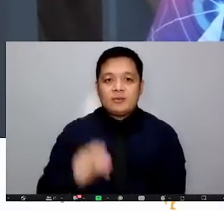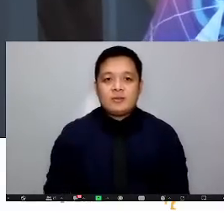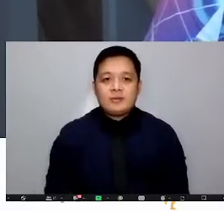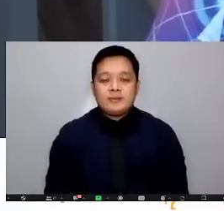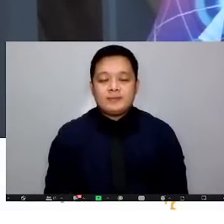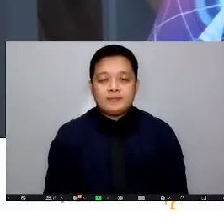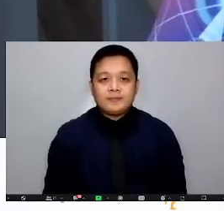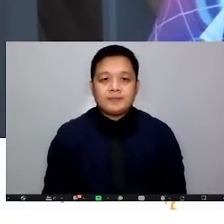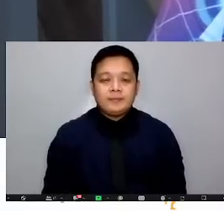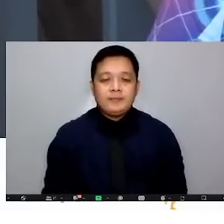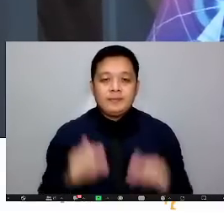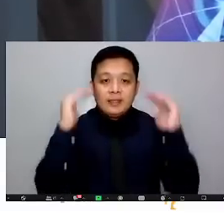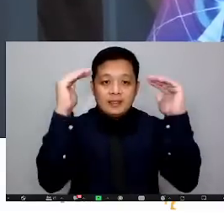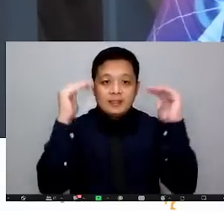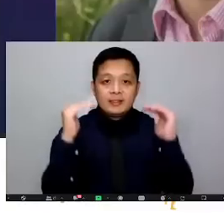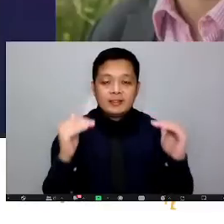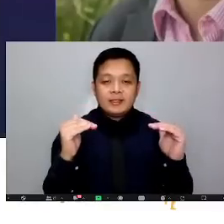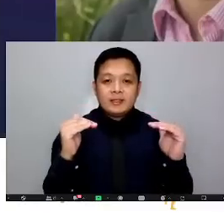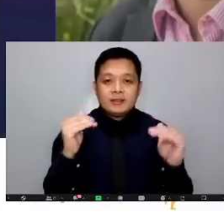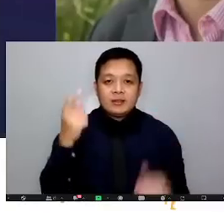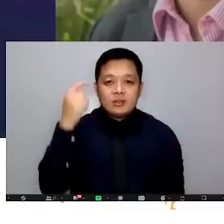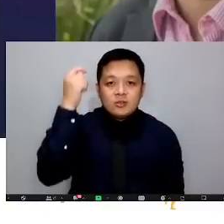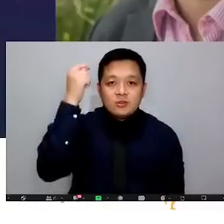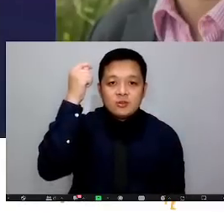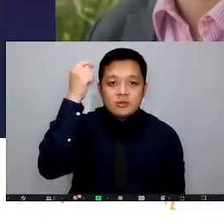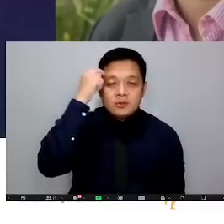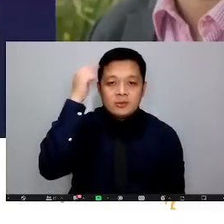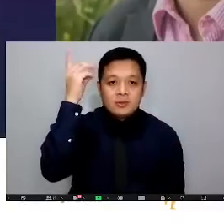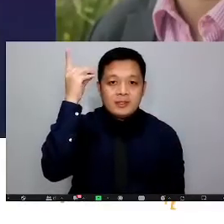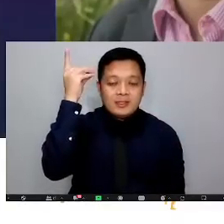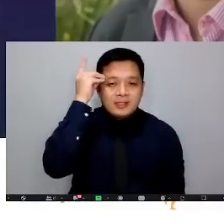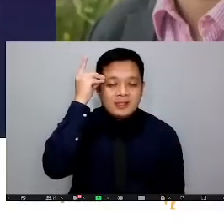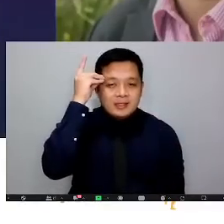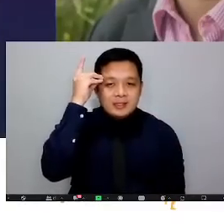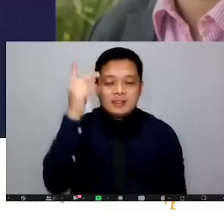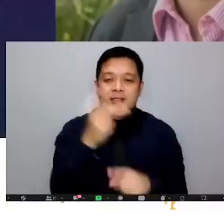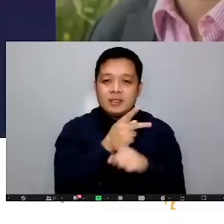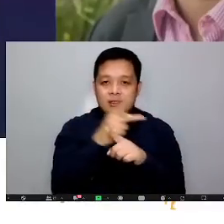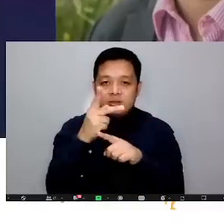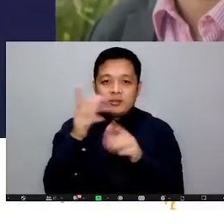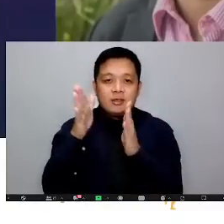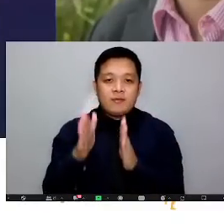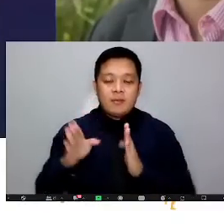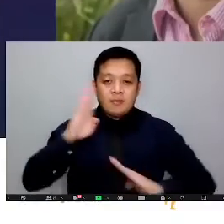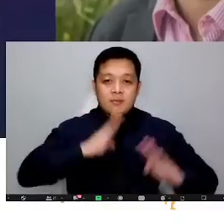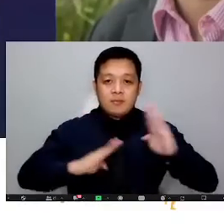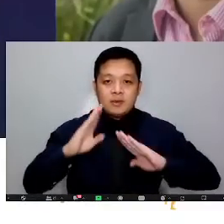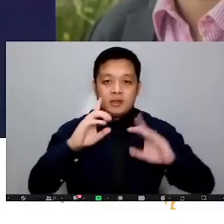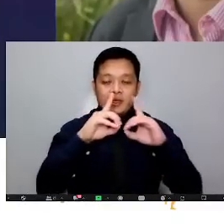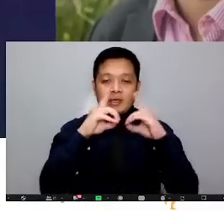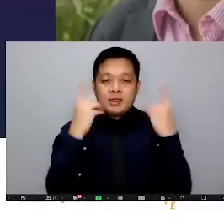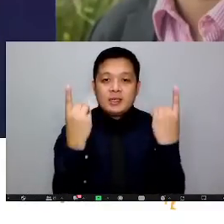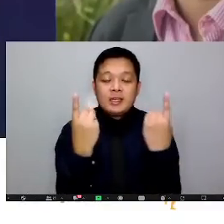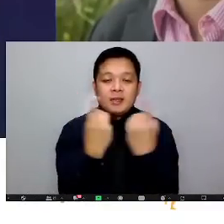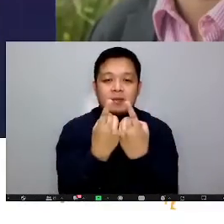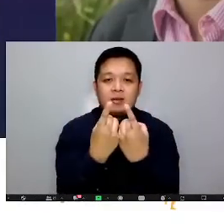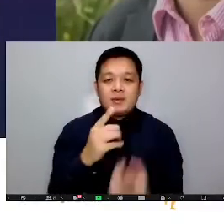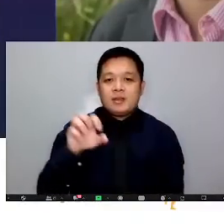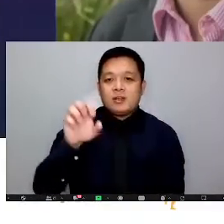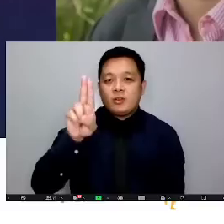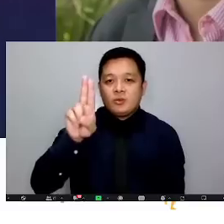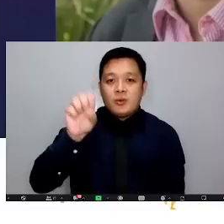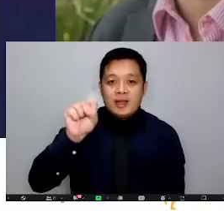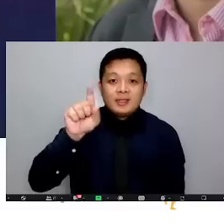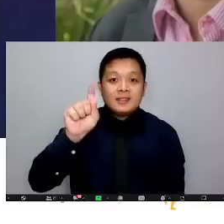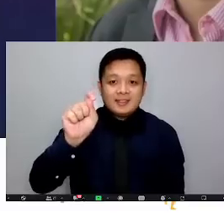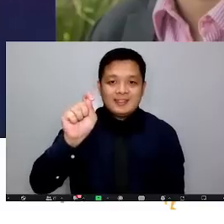following: Dr. Thomas Edison E. De La Cruz, Professor 5, Biology Department of the University of Santo Tomas. We